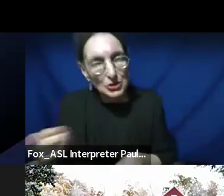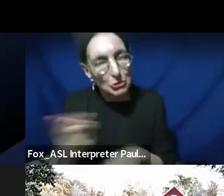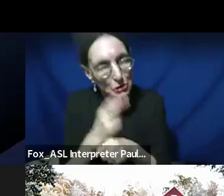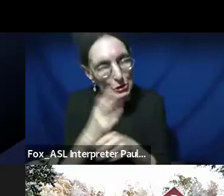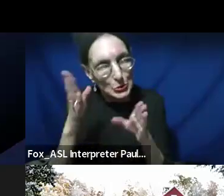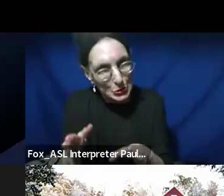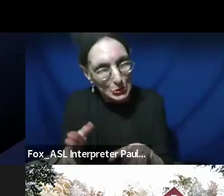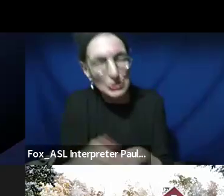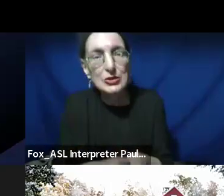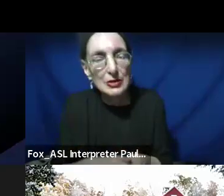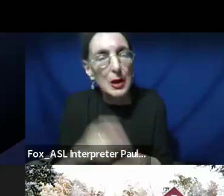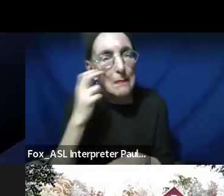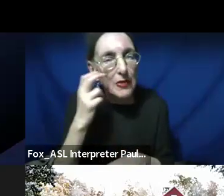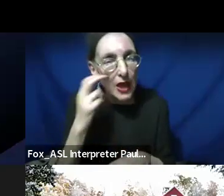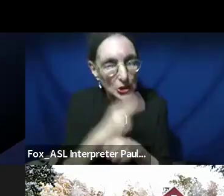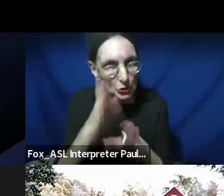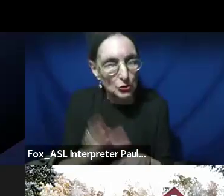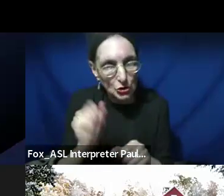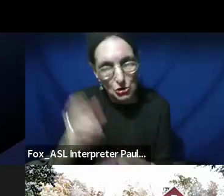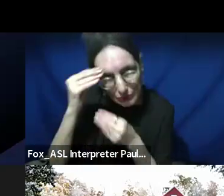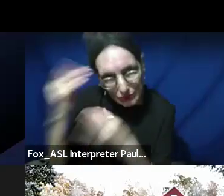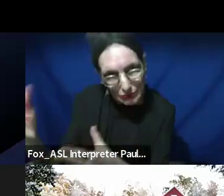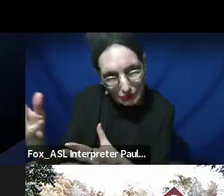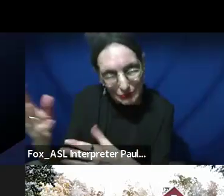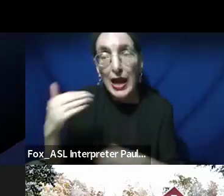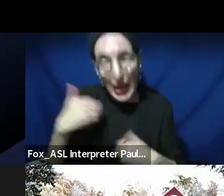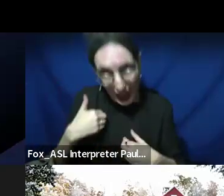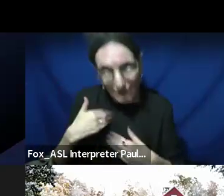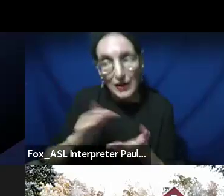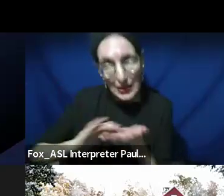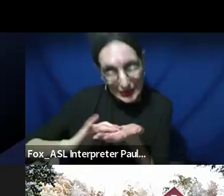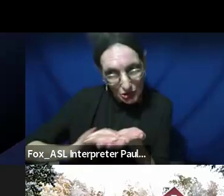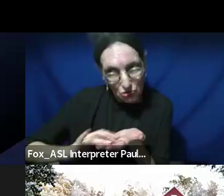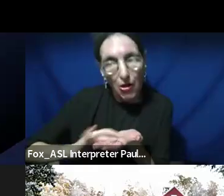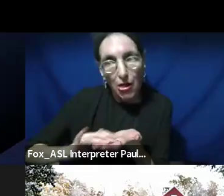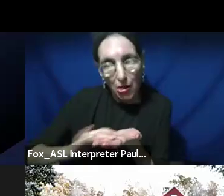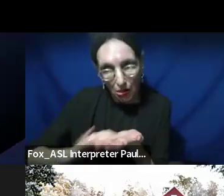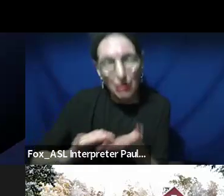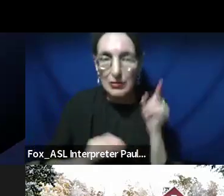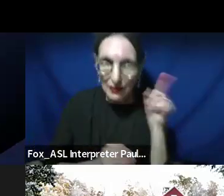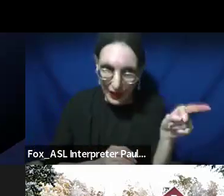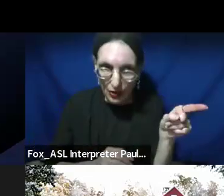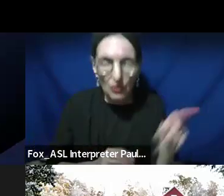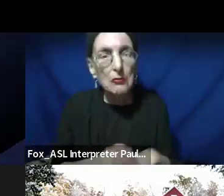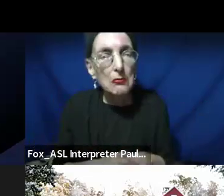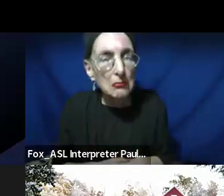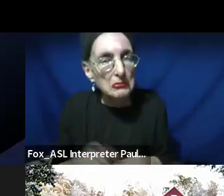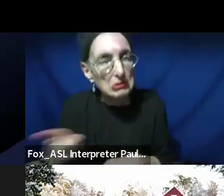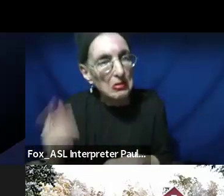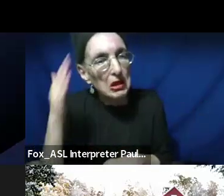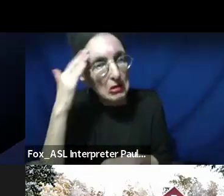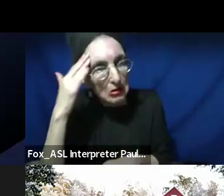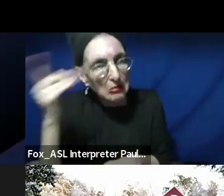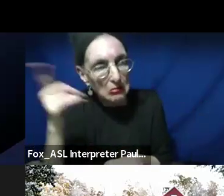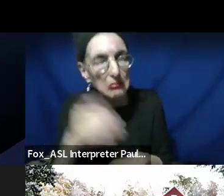blind users, know at the beginning, that there'll be some way of knowing that at such and such a juncture, there'll be